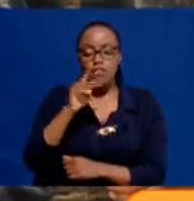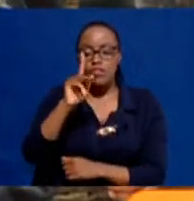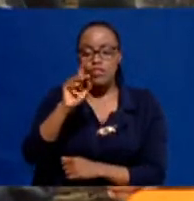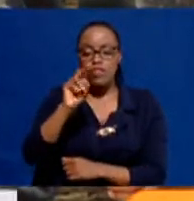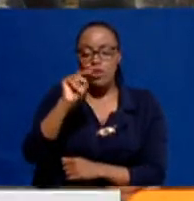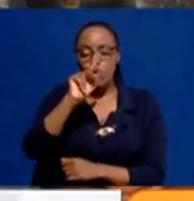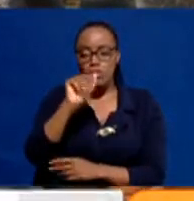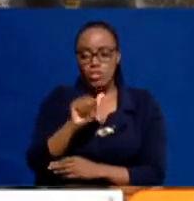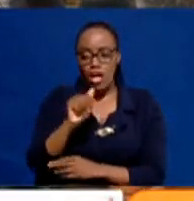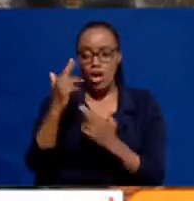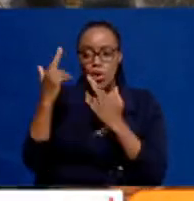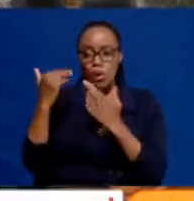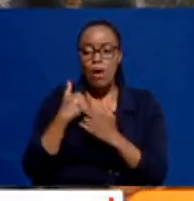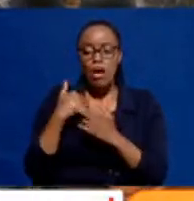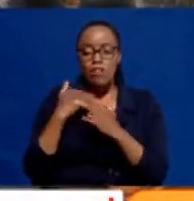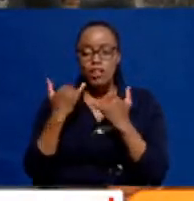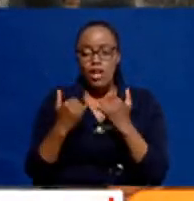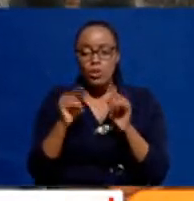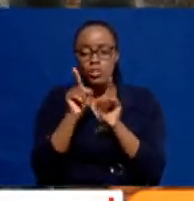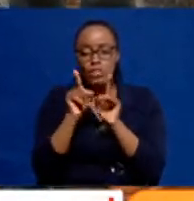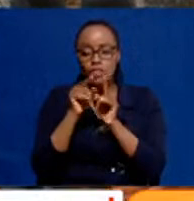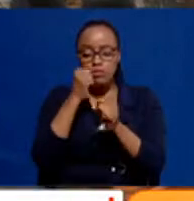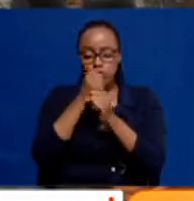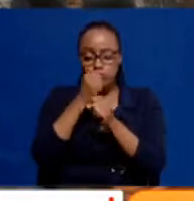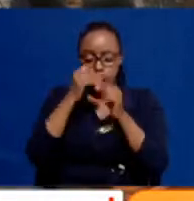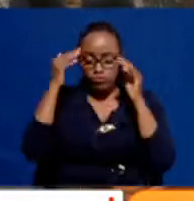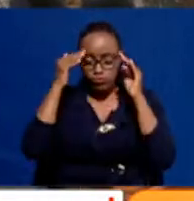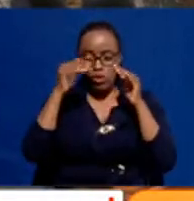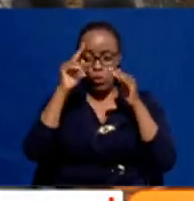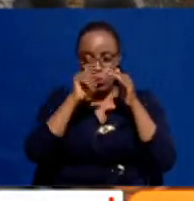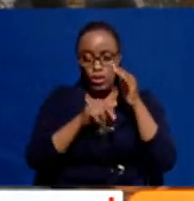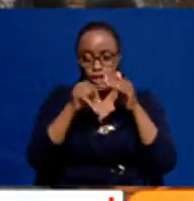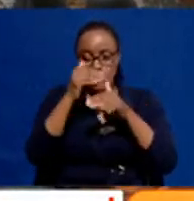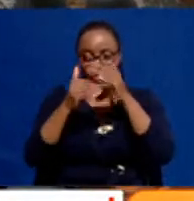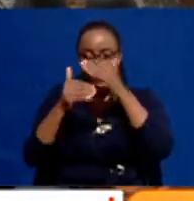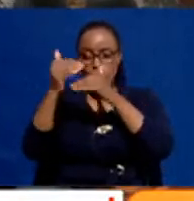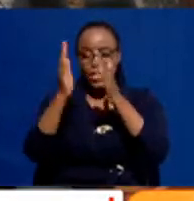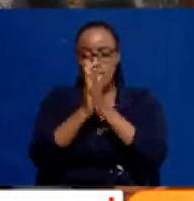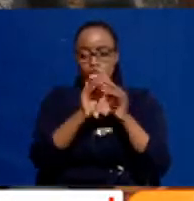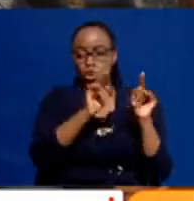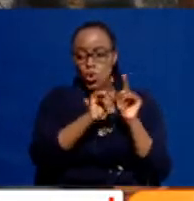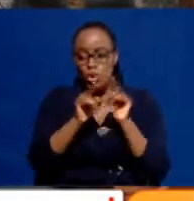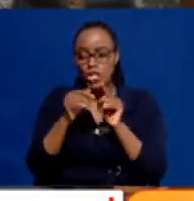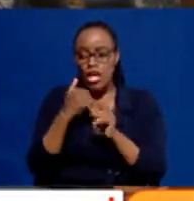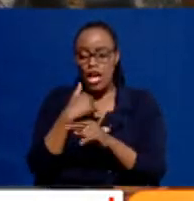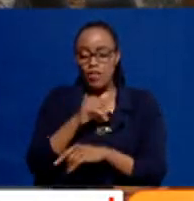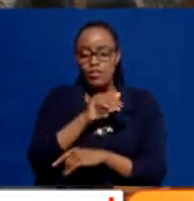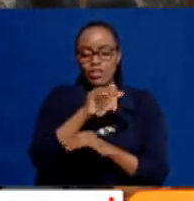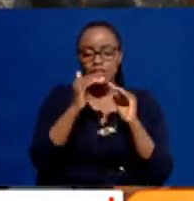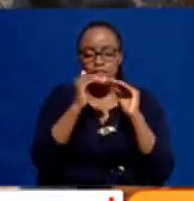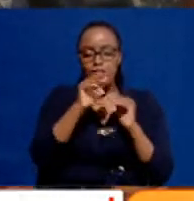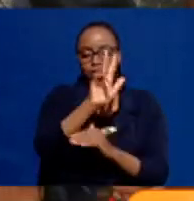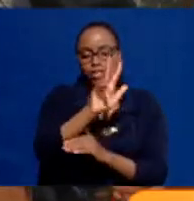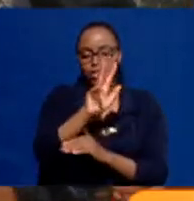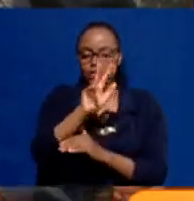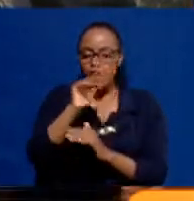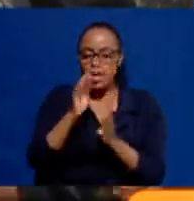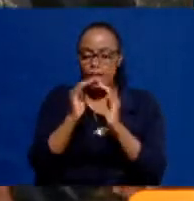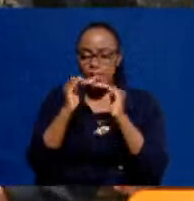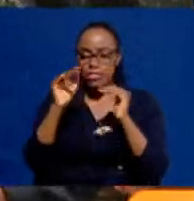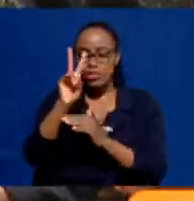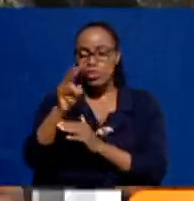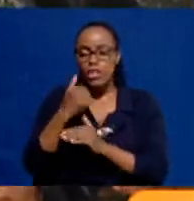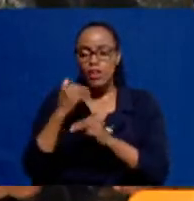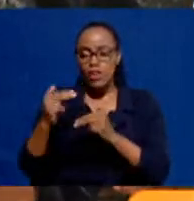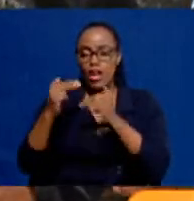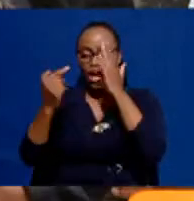Technopolis as a whole, but now we're currently more focusing on the infrastructure, whereas stage two and stage three will be more about getting the